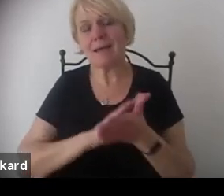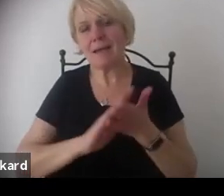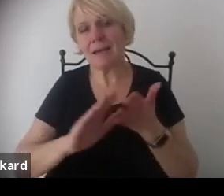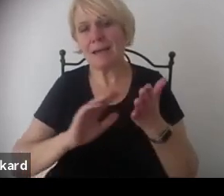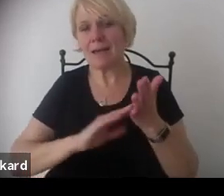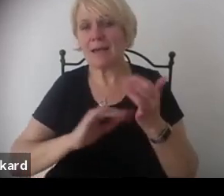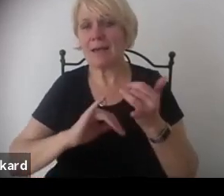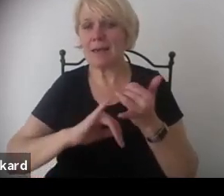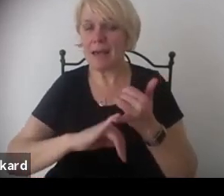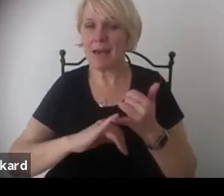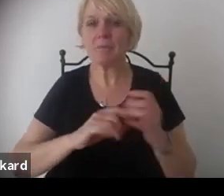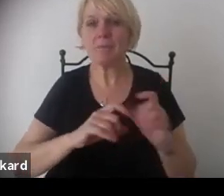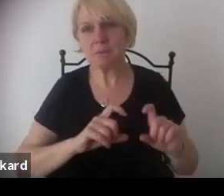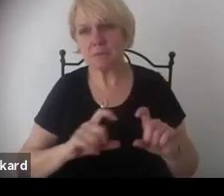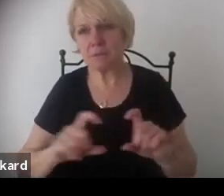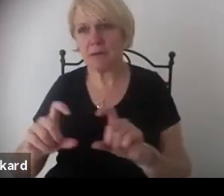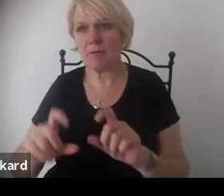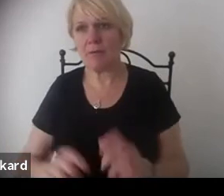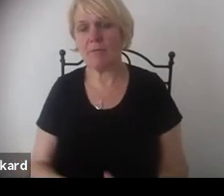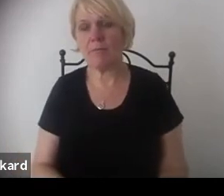particular period of time.